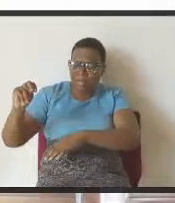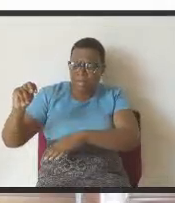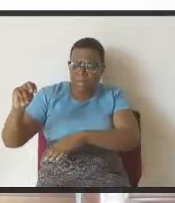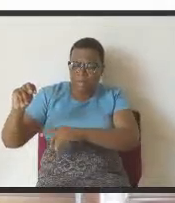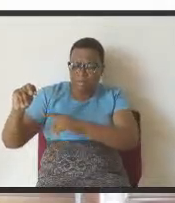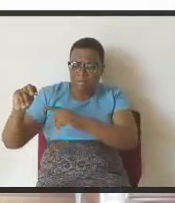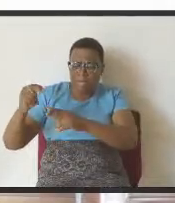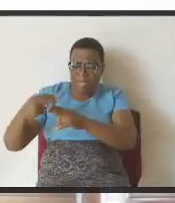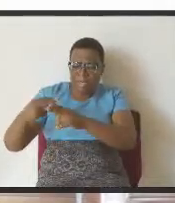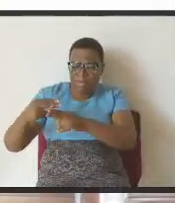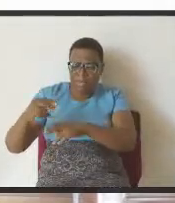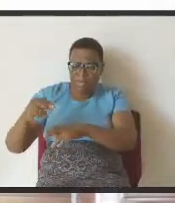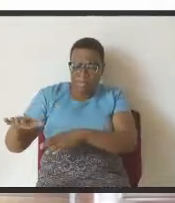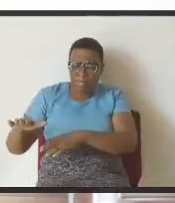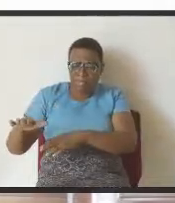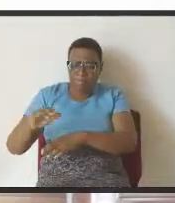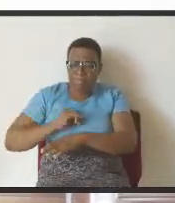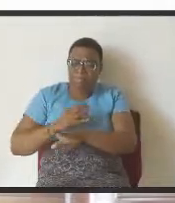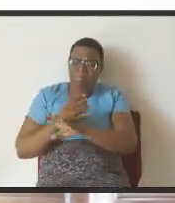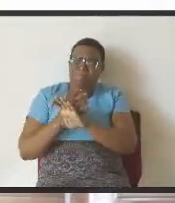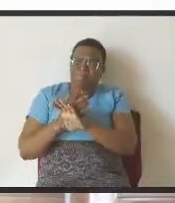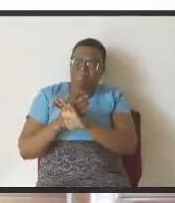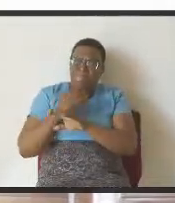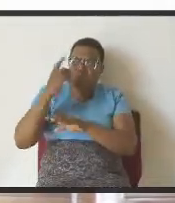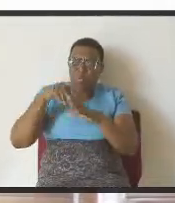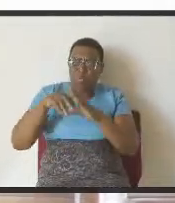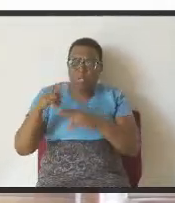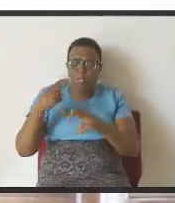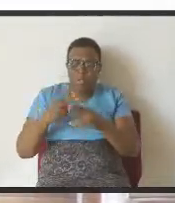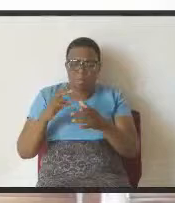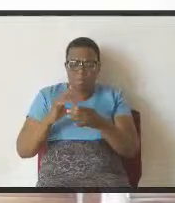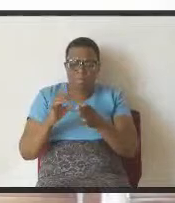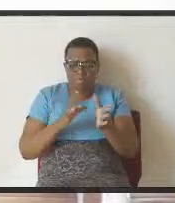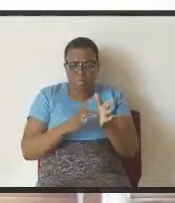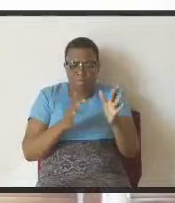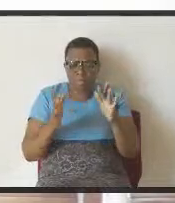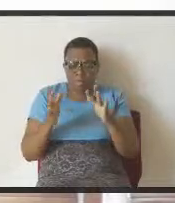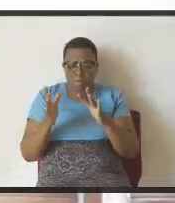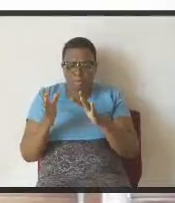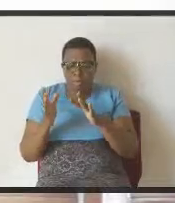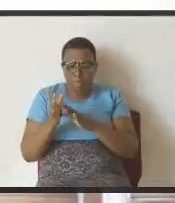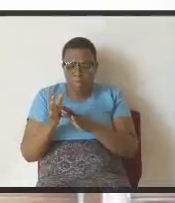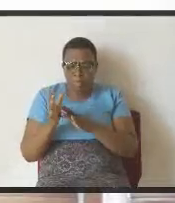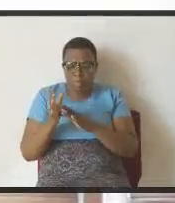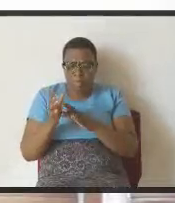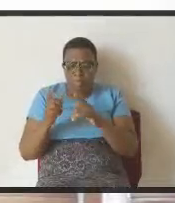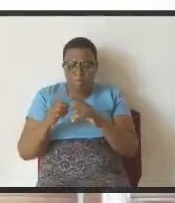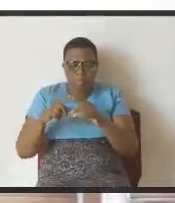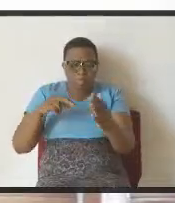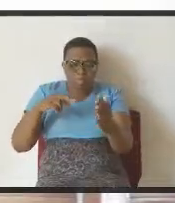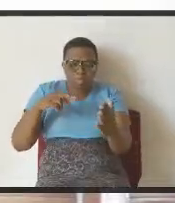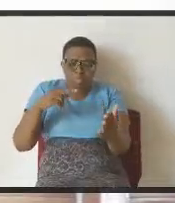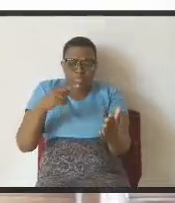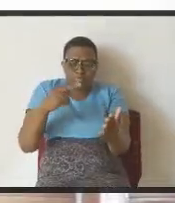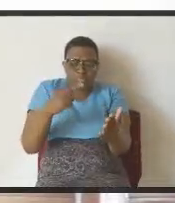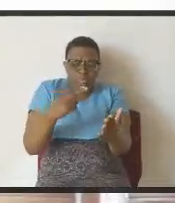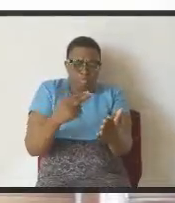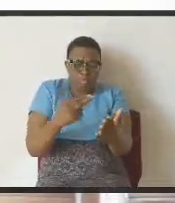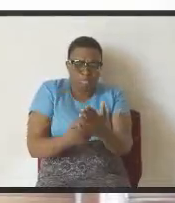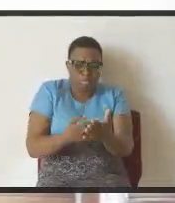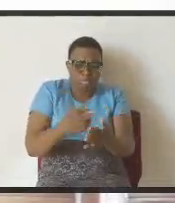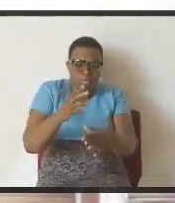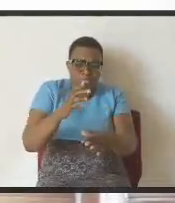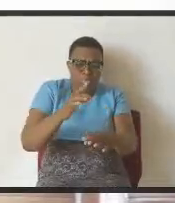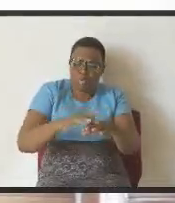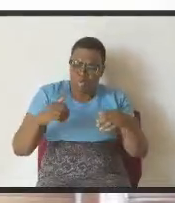And I beg you, in the name of Jesus, to reach down and touch its young